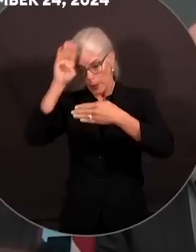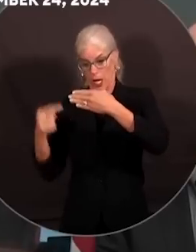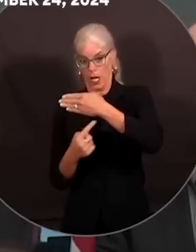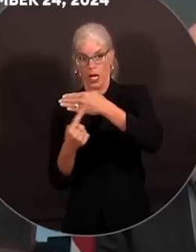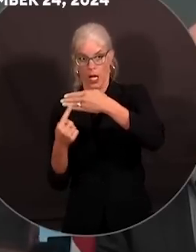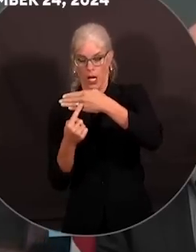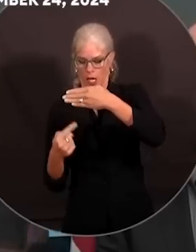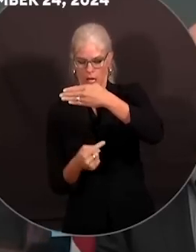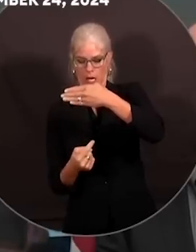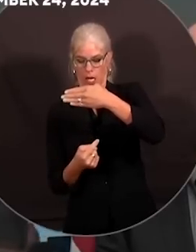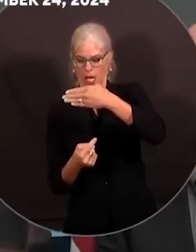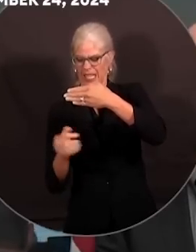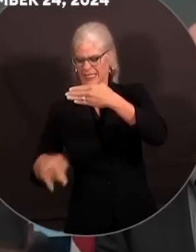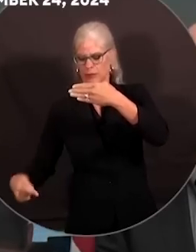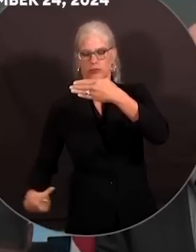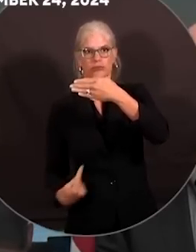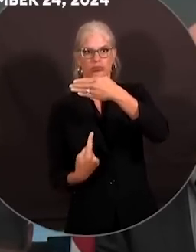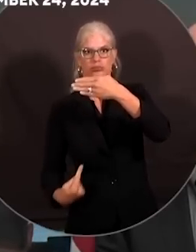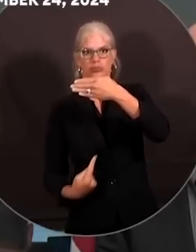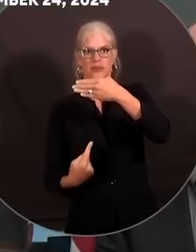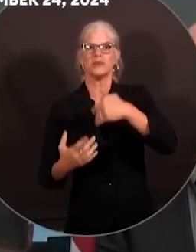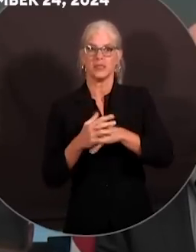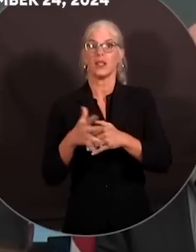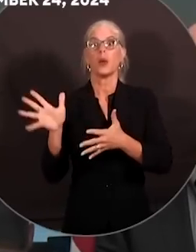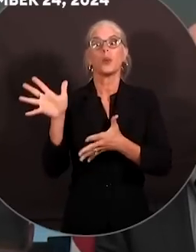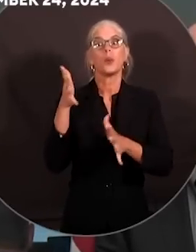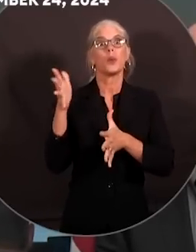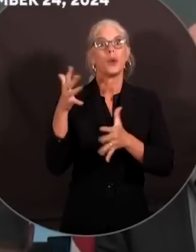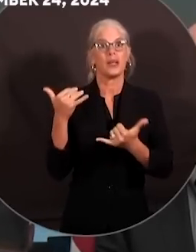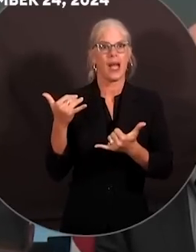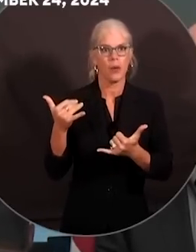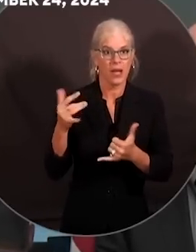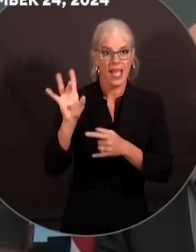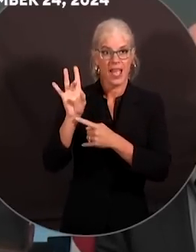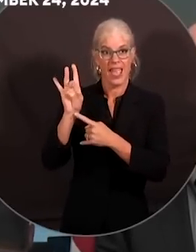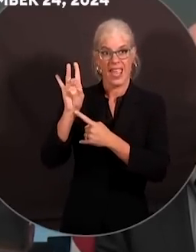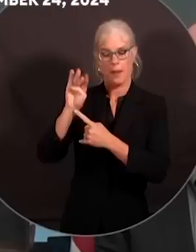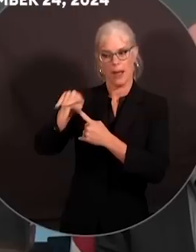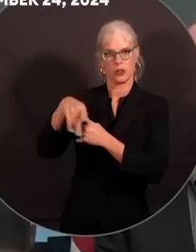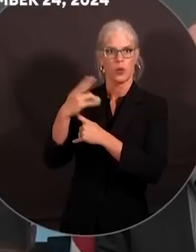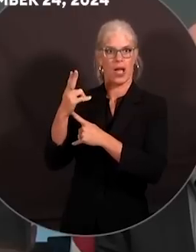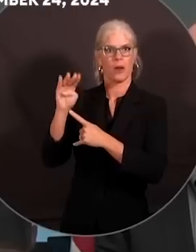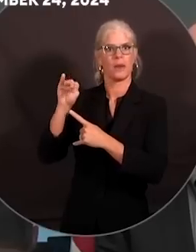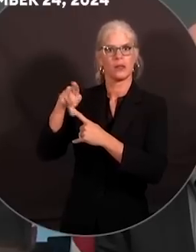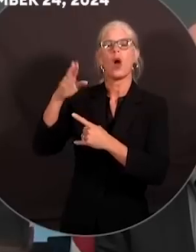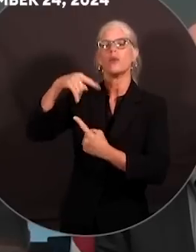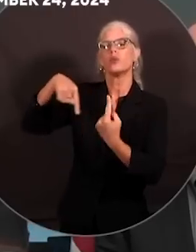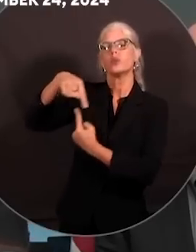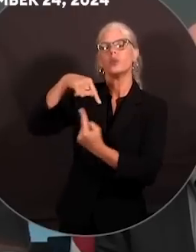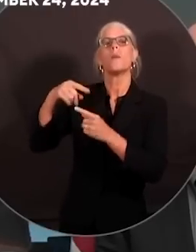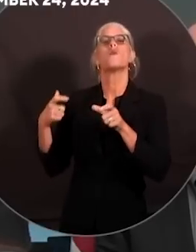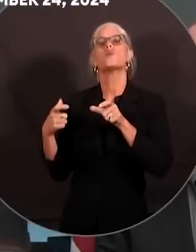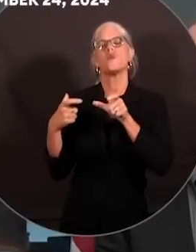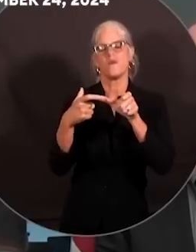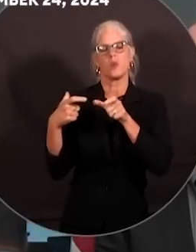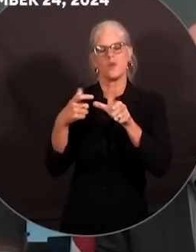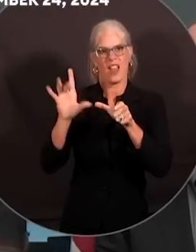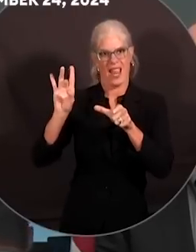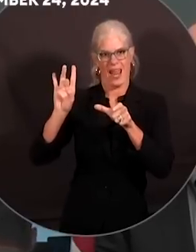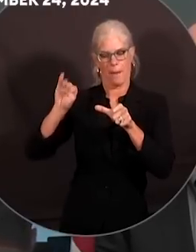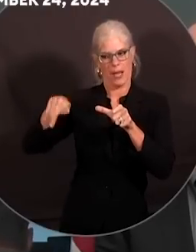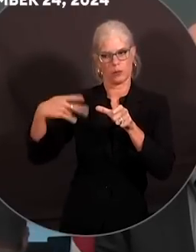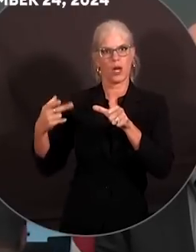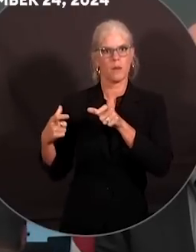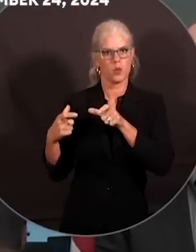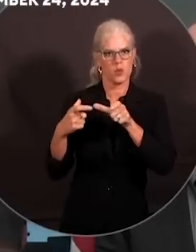Now, the storm has not yet formed, but we anticipate that to form within the next 12